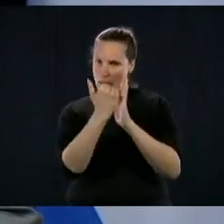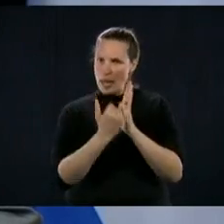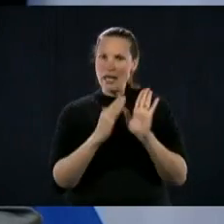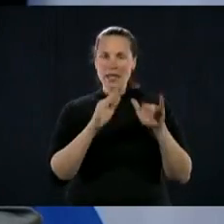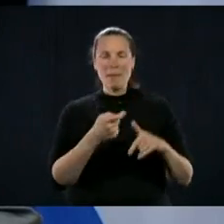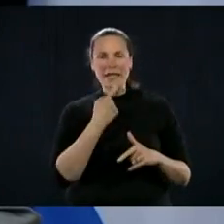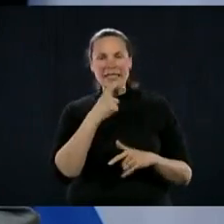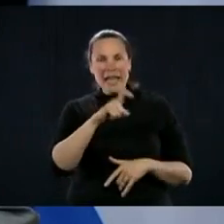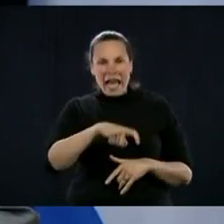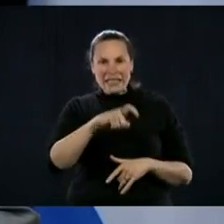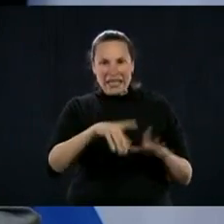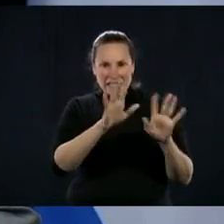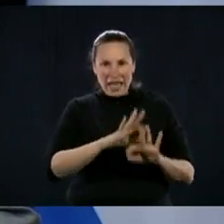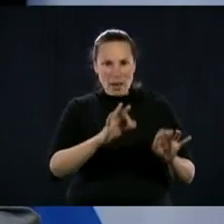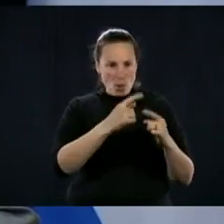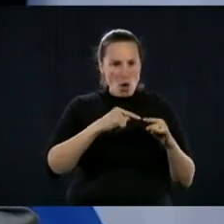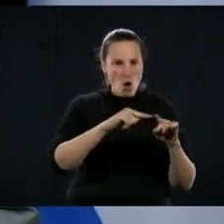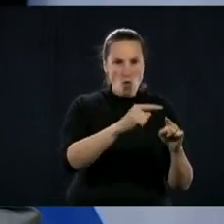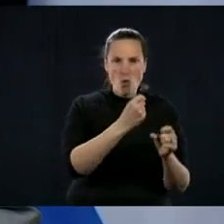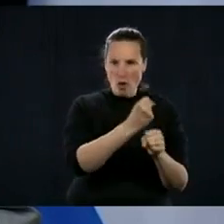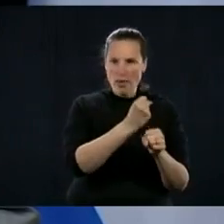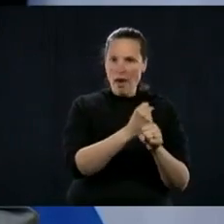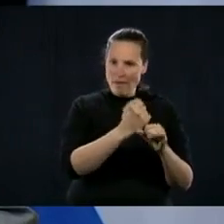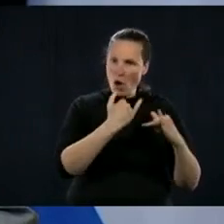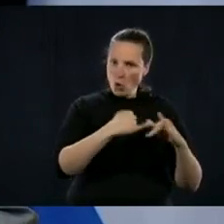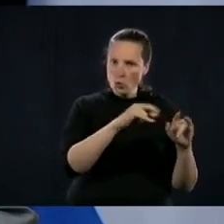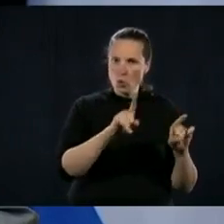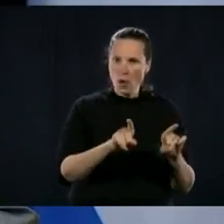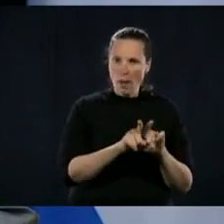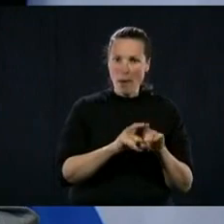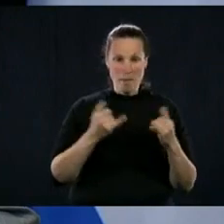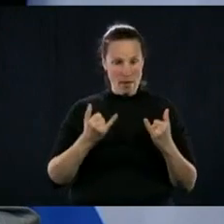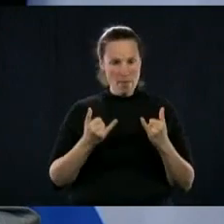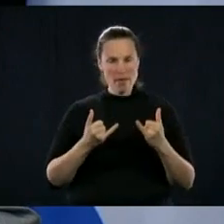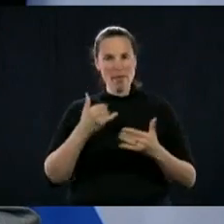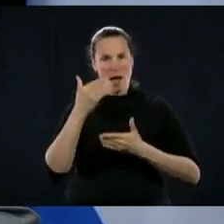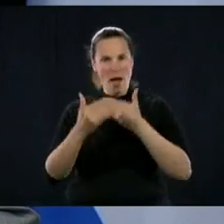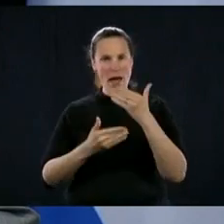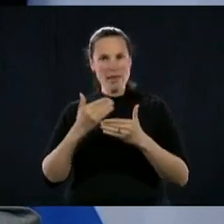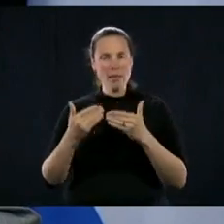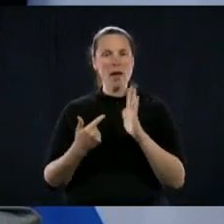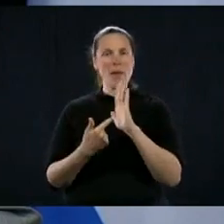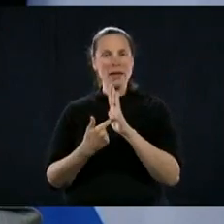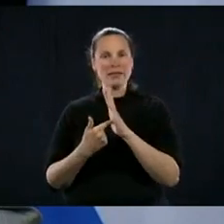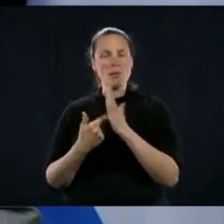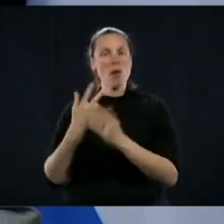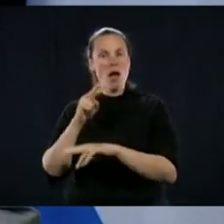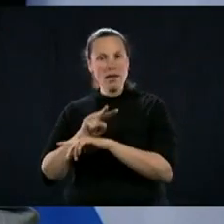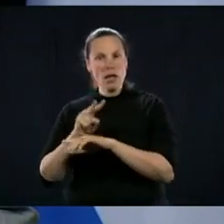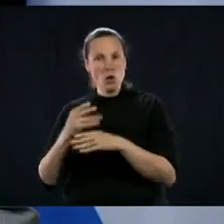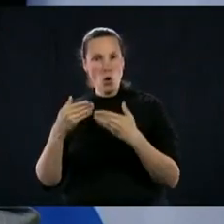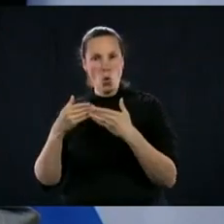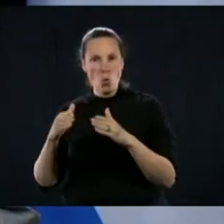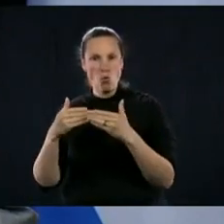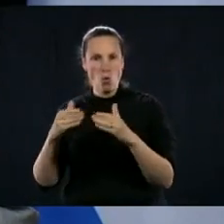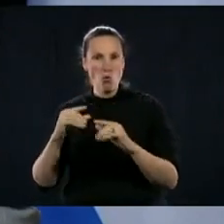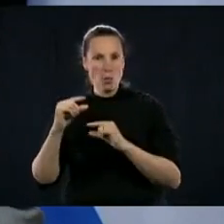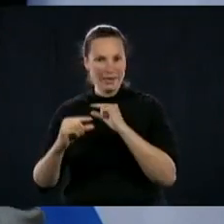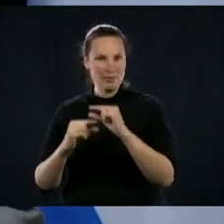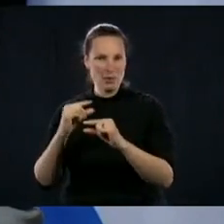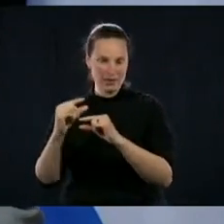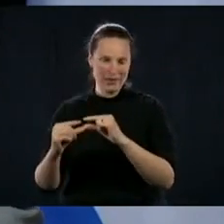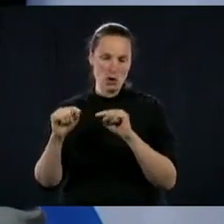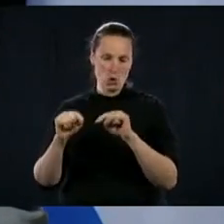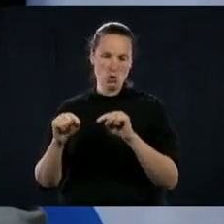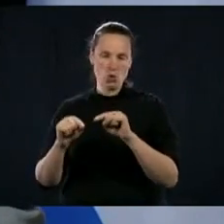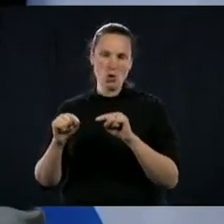essential workers were, who were people who were allowed, etc. So we have to see this deconfinement that we're doing right now with daycares, with certain sectors of